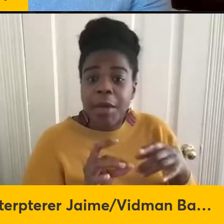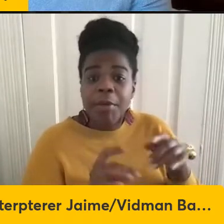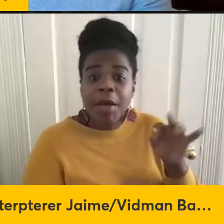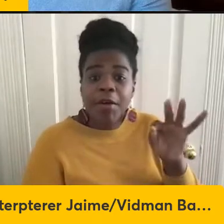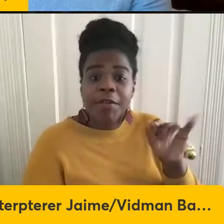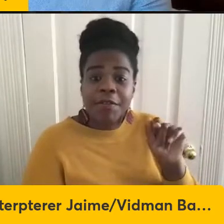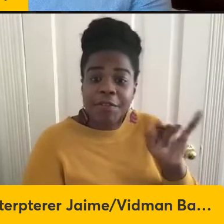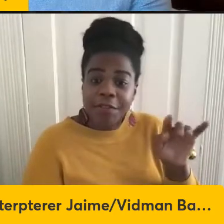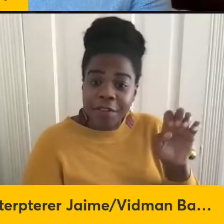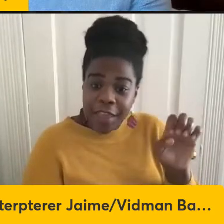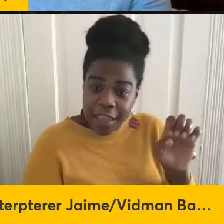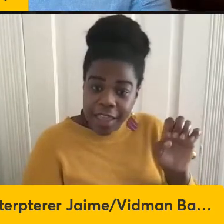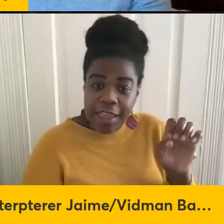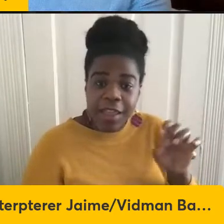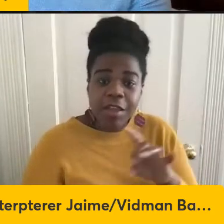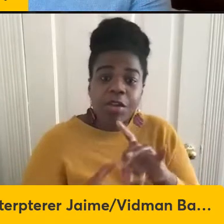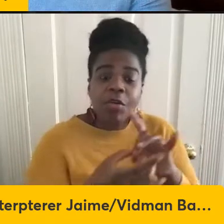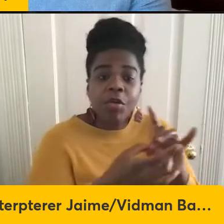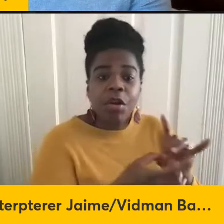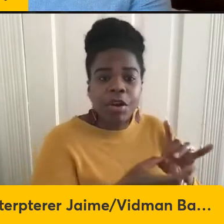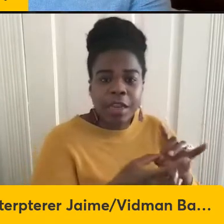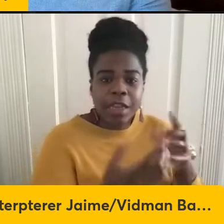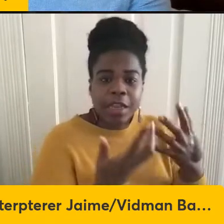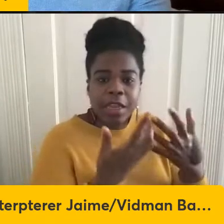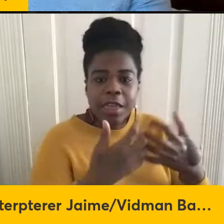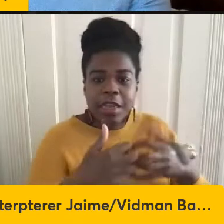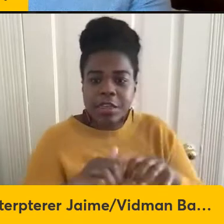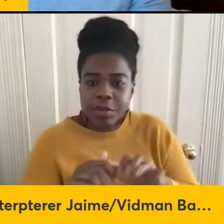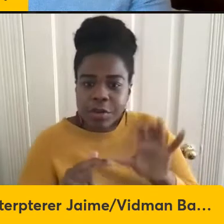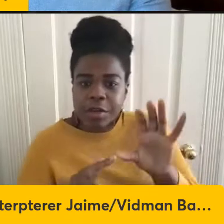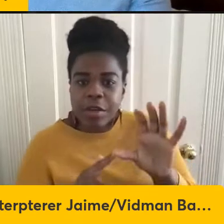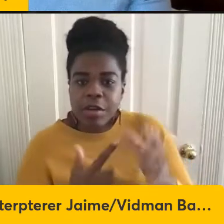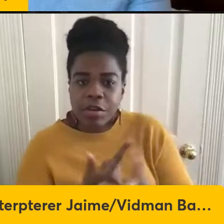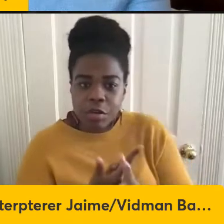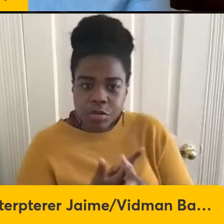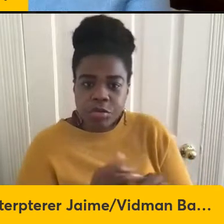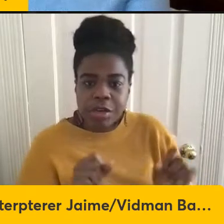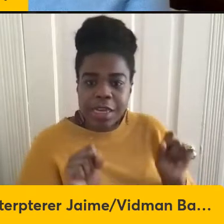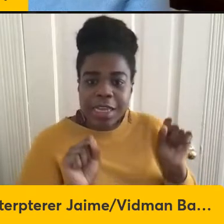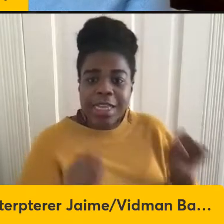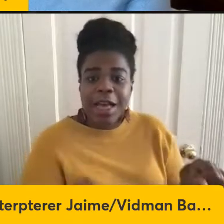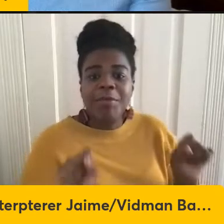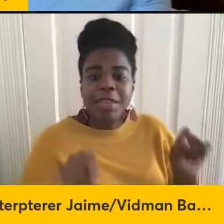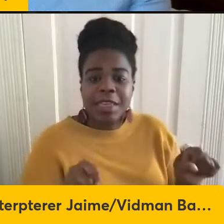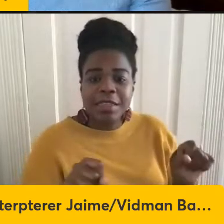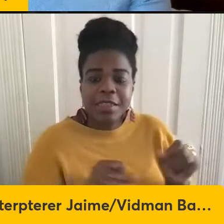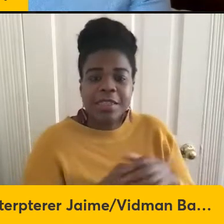about regarding integrating culturally competent